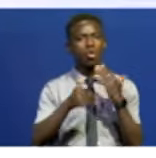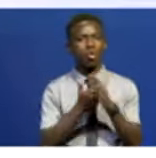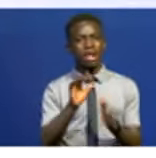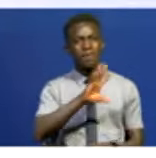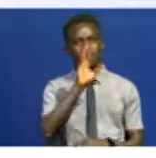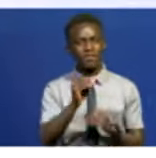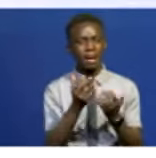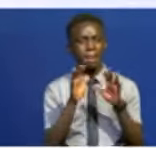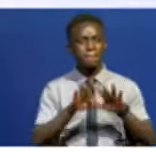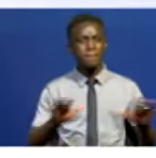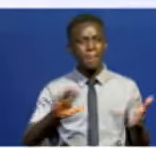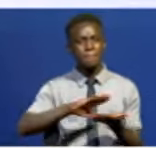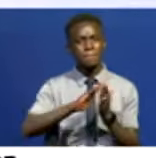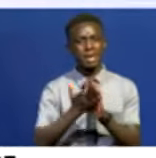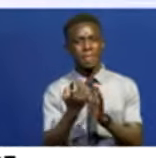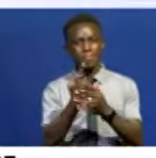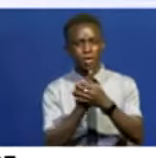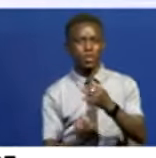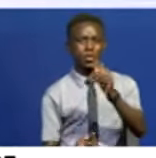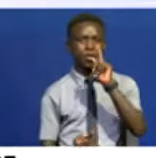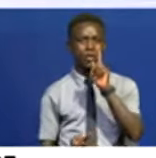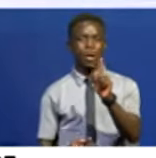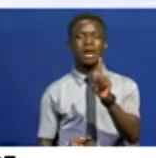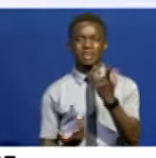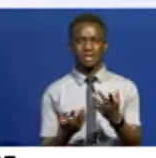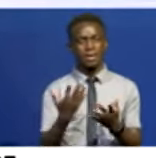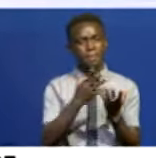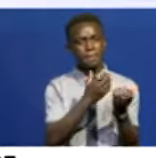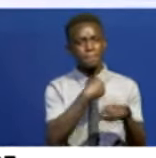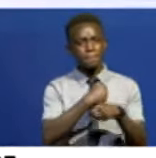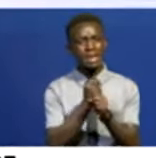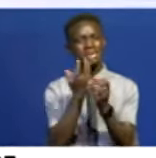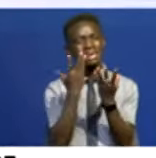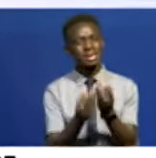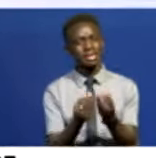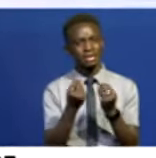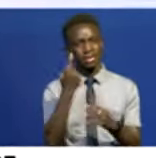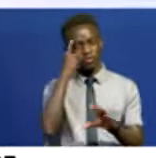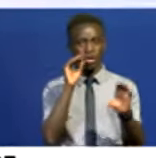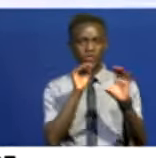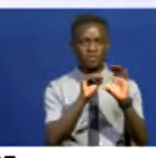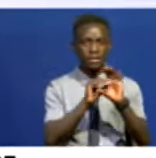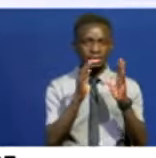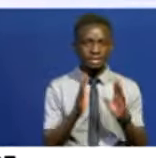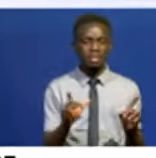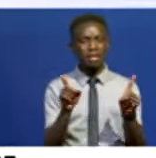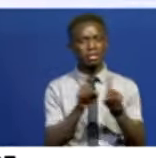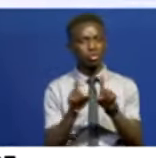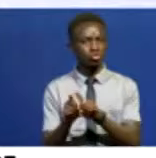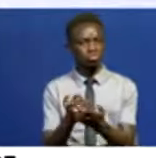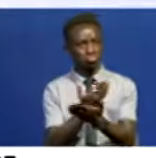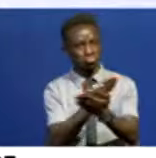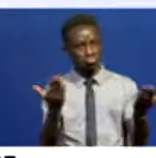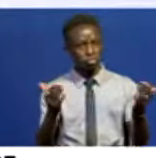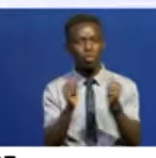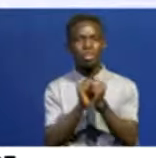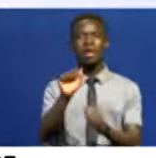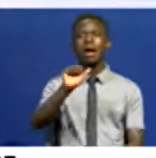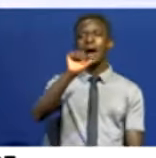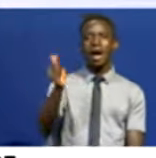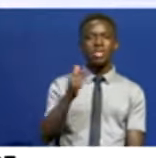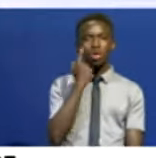it easier for investors like yourselves and others that will be partnering with you